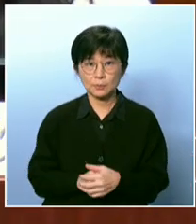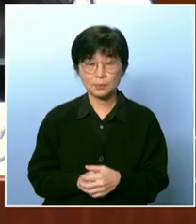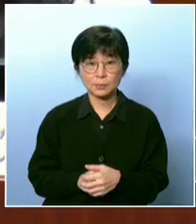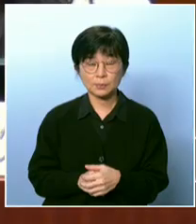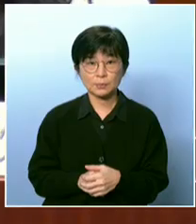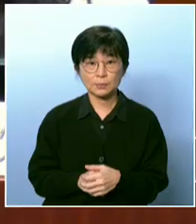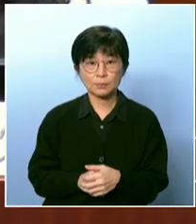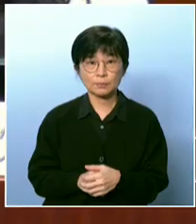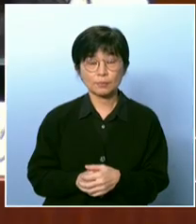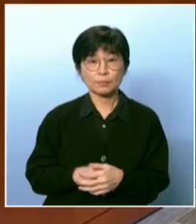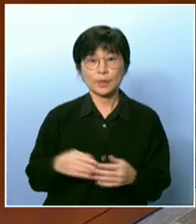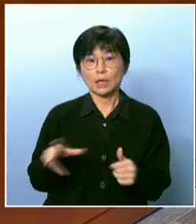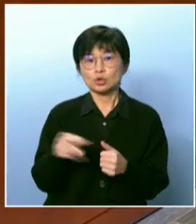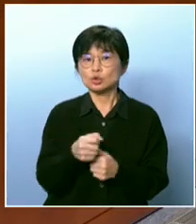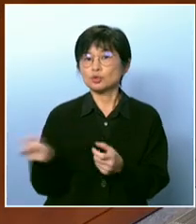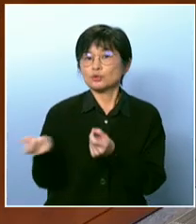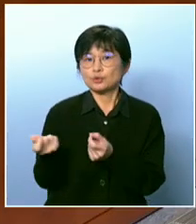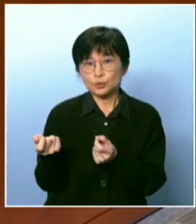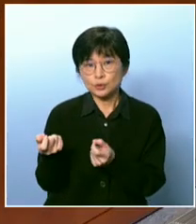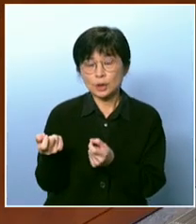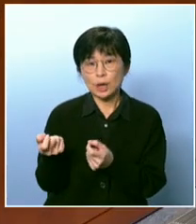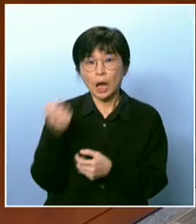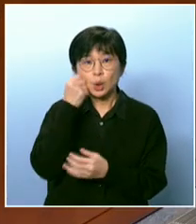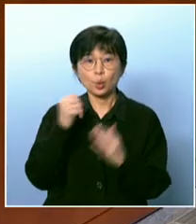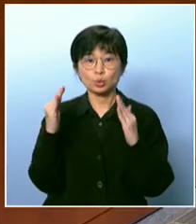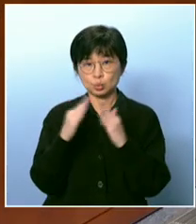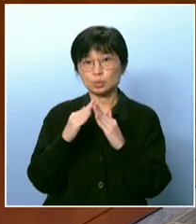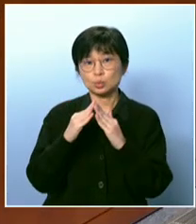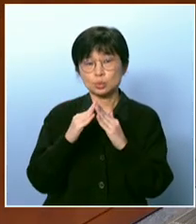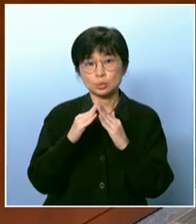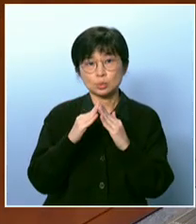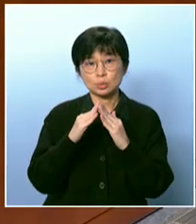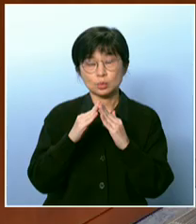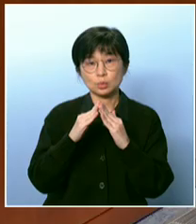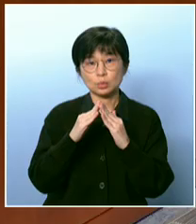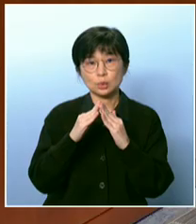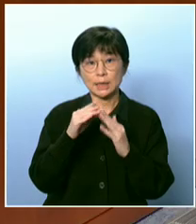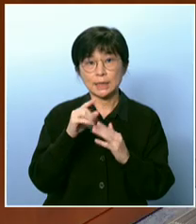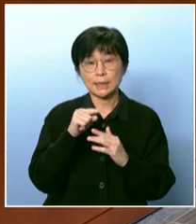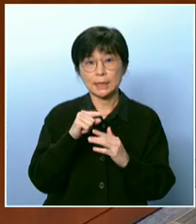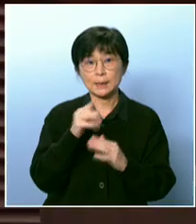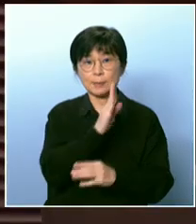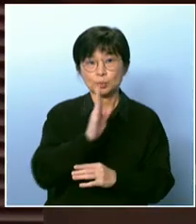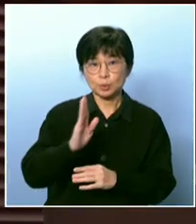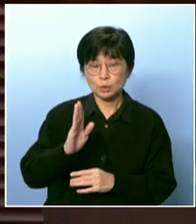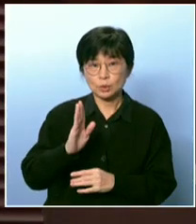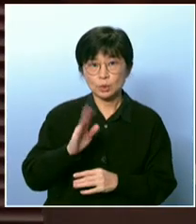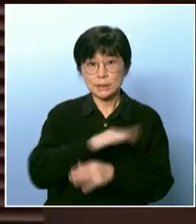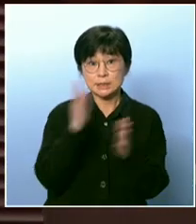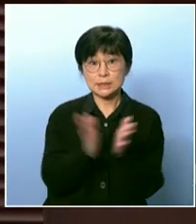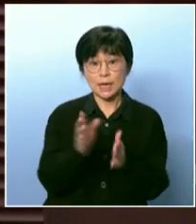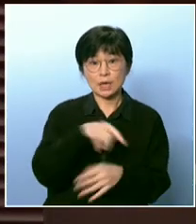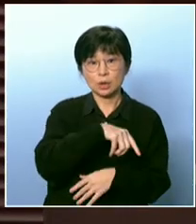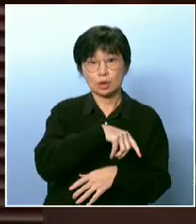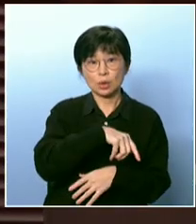if we'll have additional parking spaces apart from those provided at the public housing development. On the